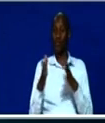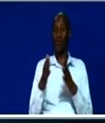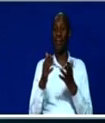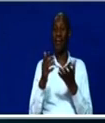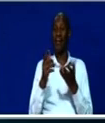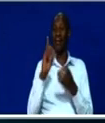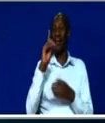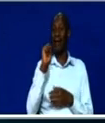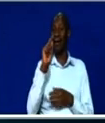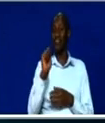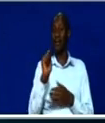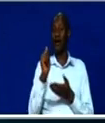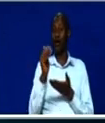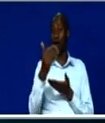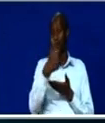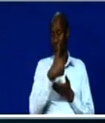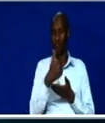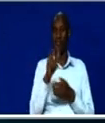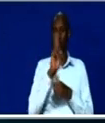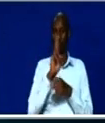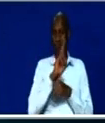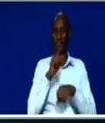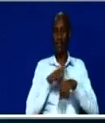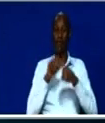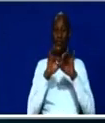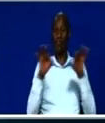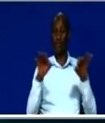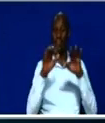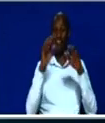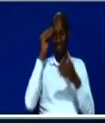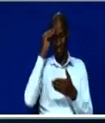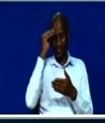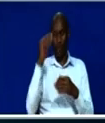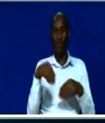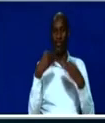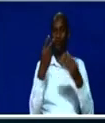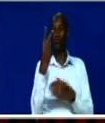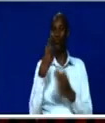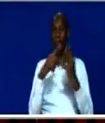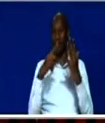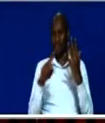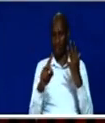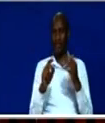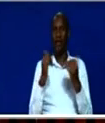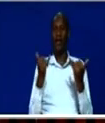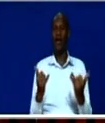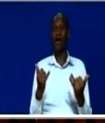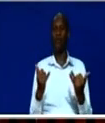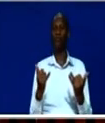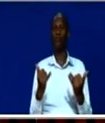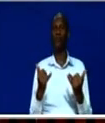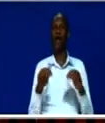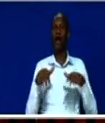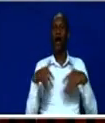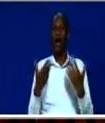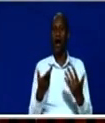they may have used during their field study, and that will give you 2 marks. Now let us go to